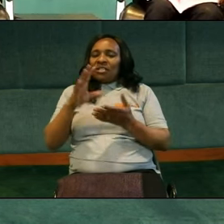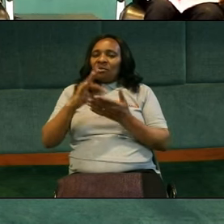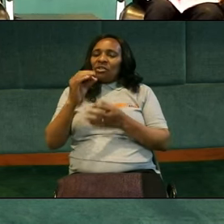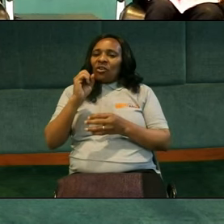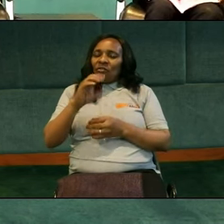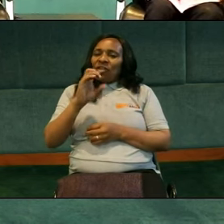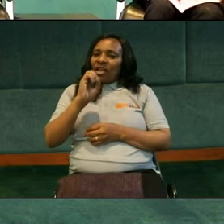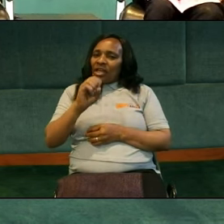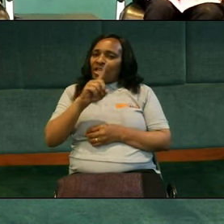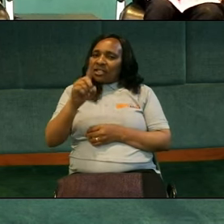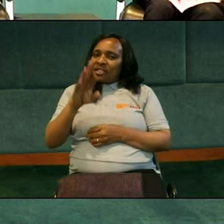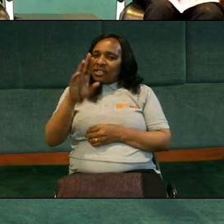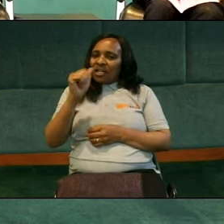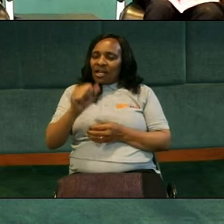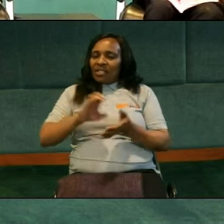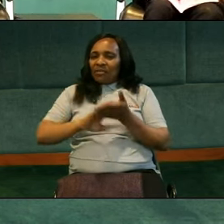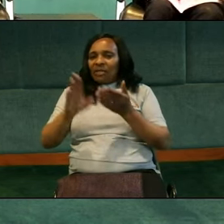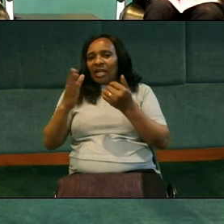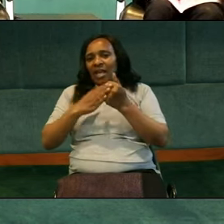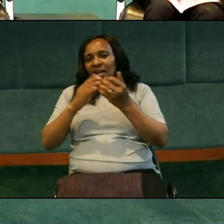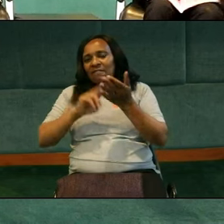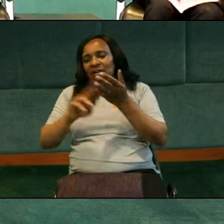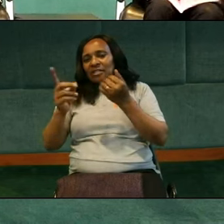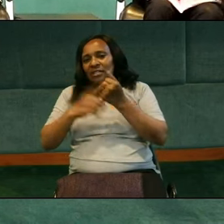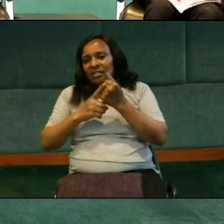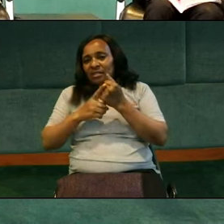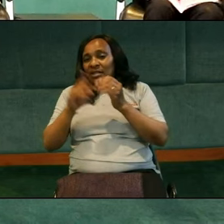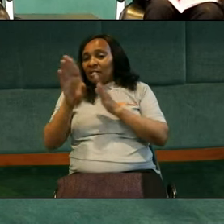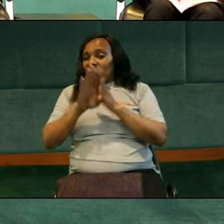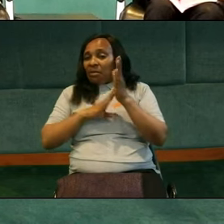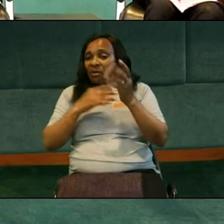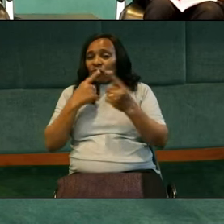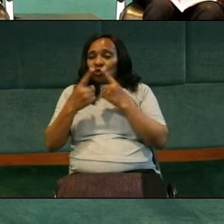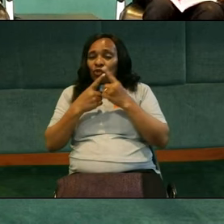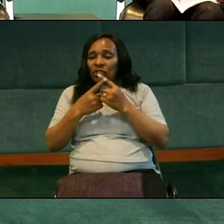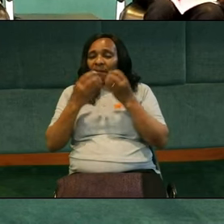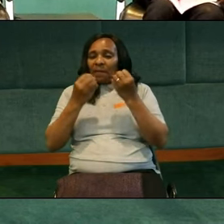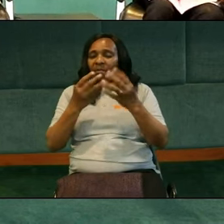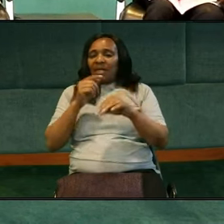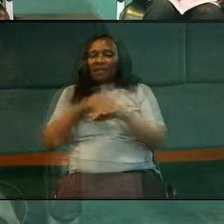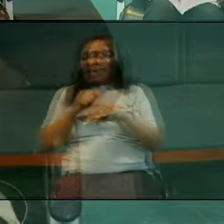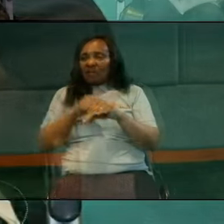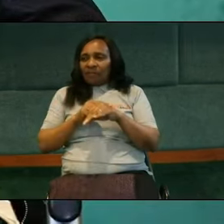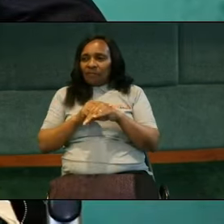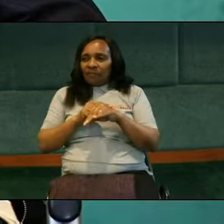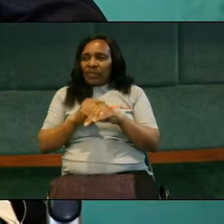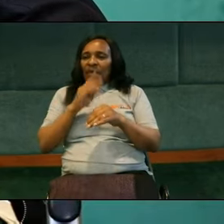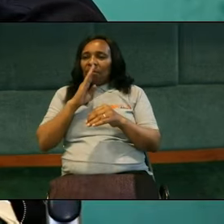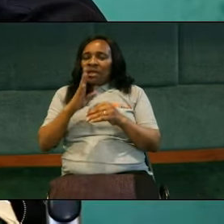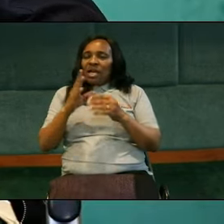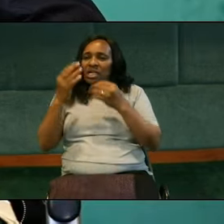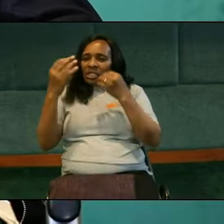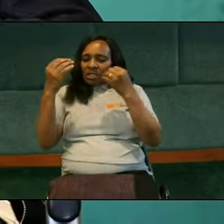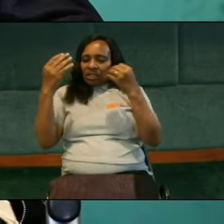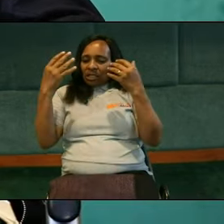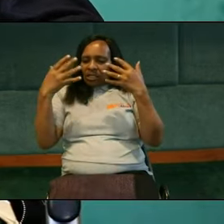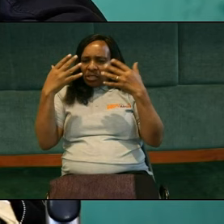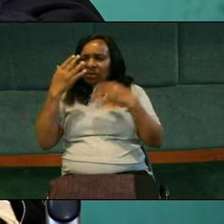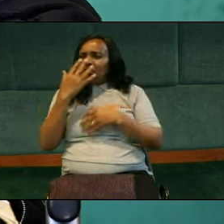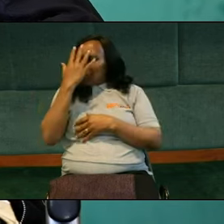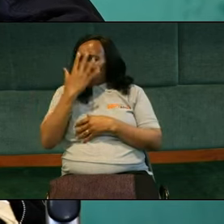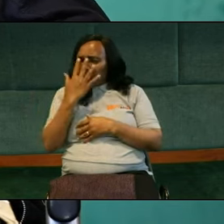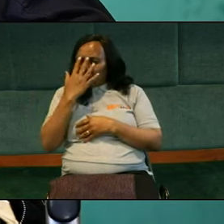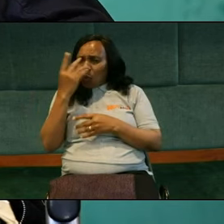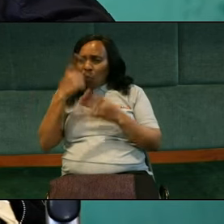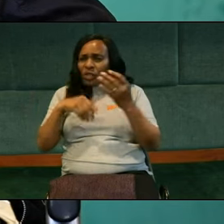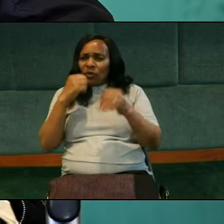9 verse 6, the Bible speaks severally about having sorrow for sin, being ashamed for what you've done and even leading you